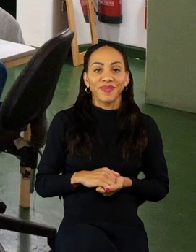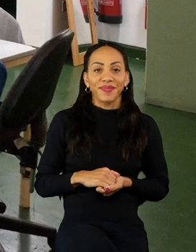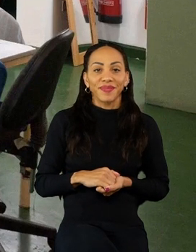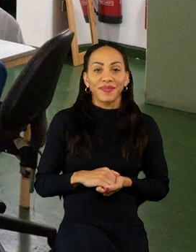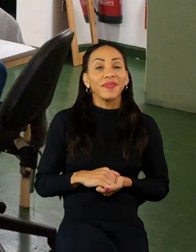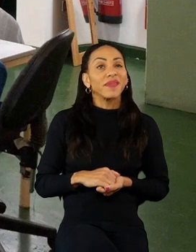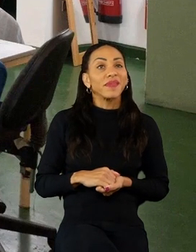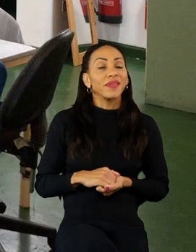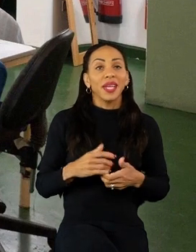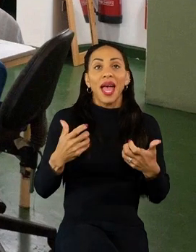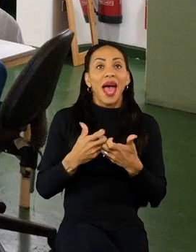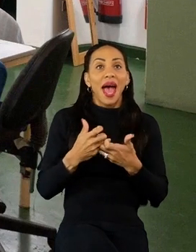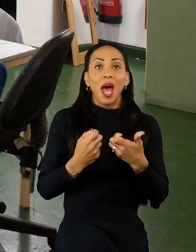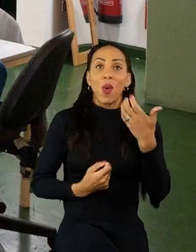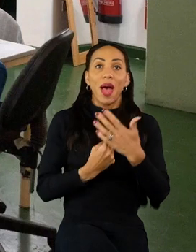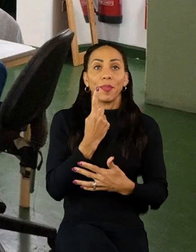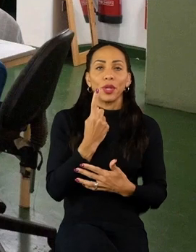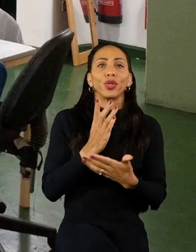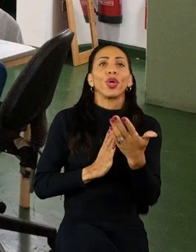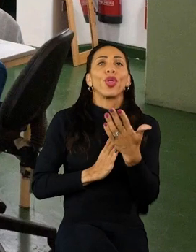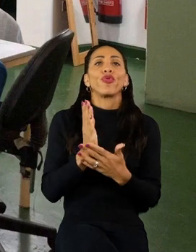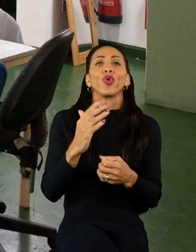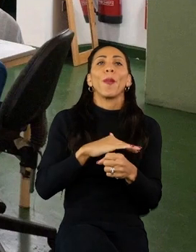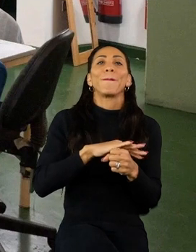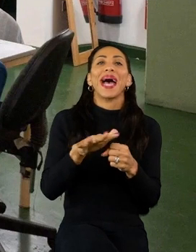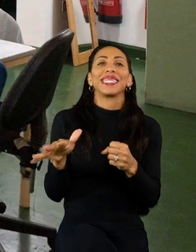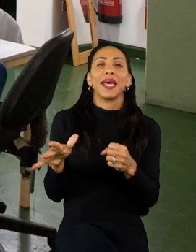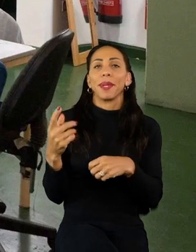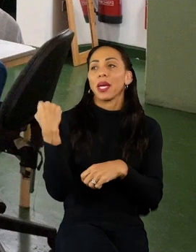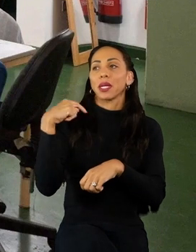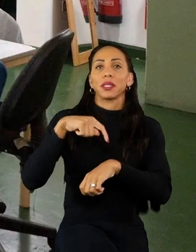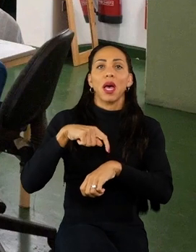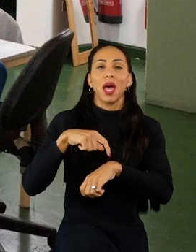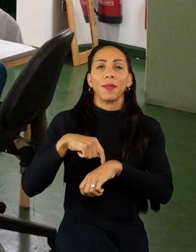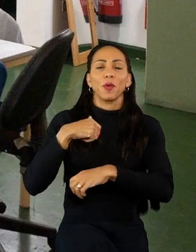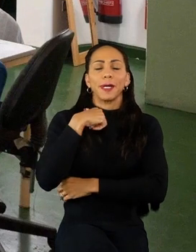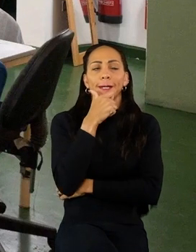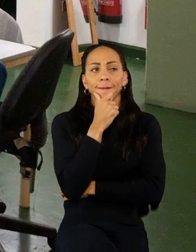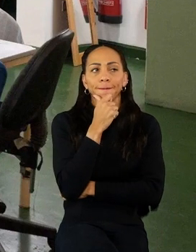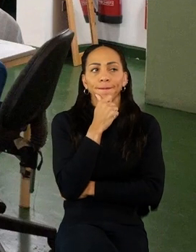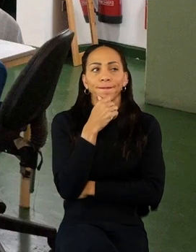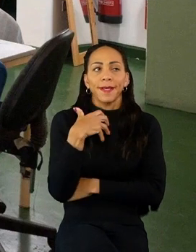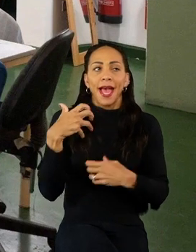our situation in the pandemic and looking at lots of companies, theatre companies,